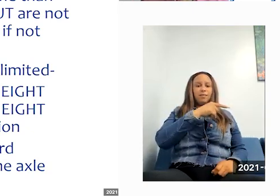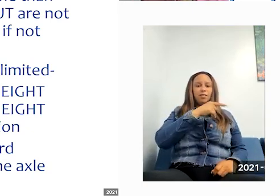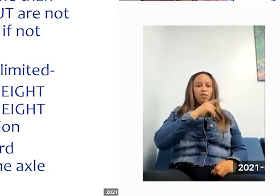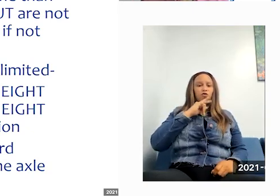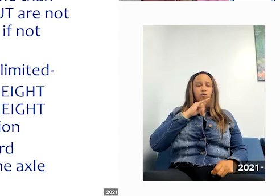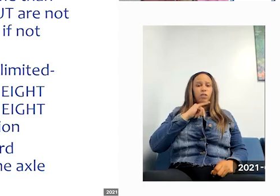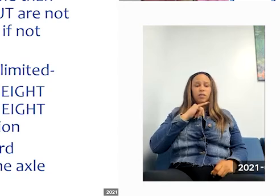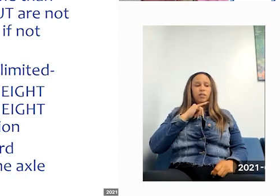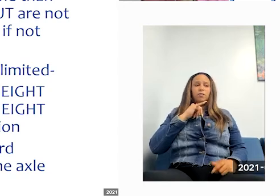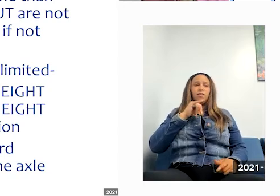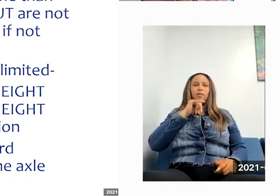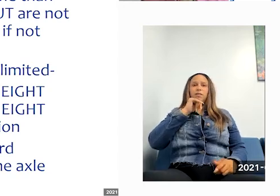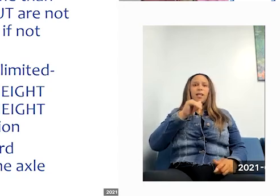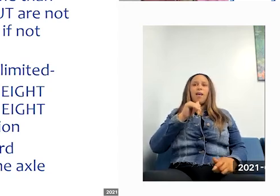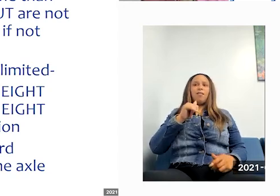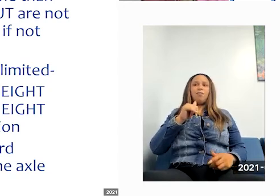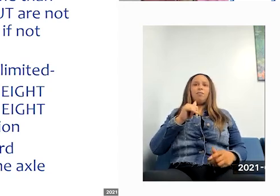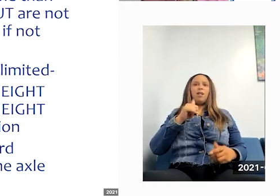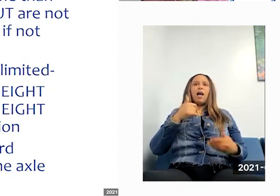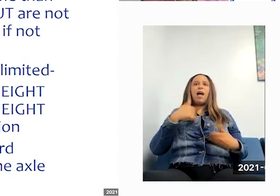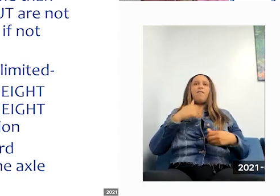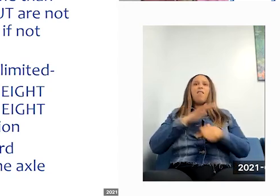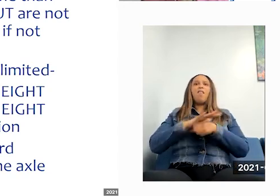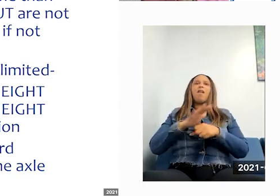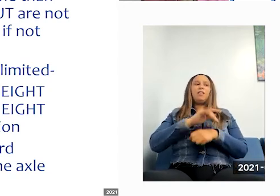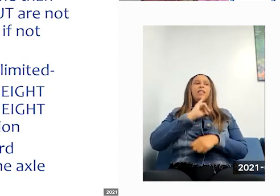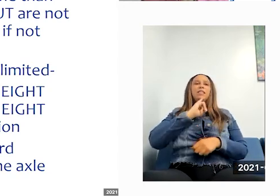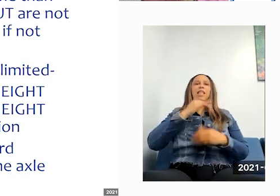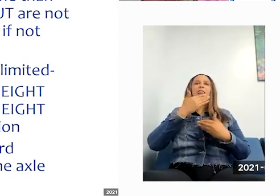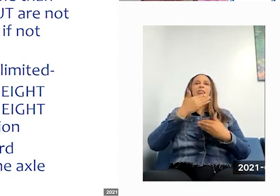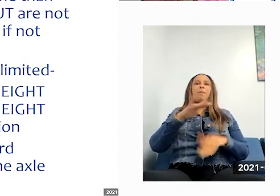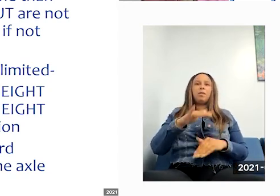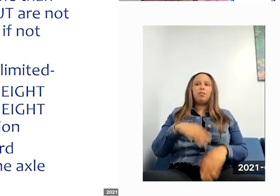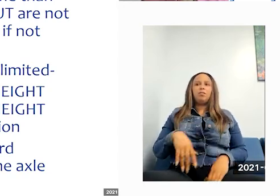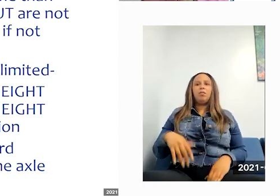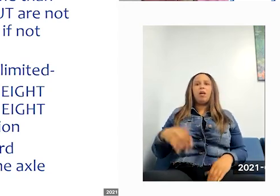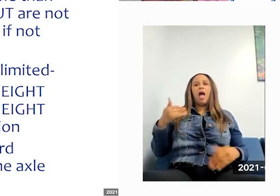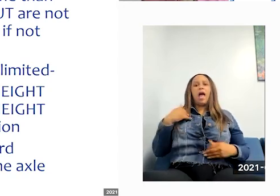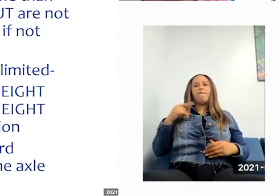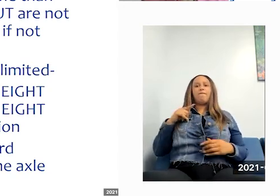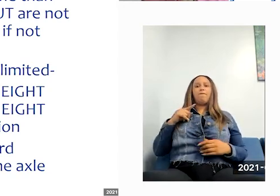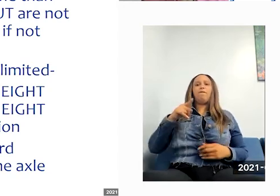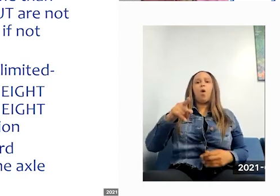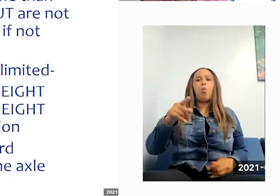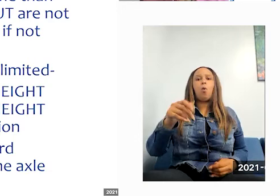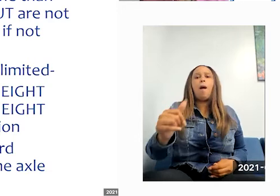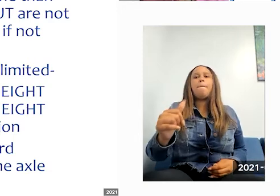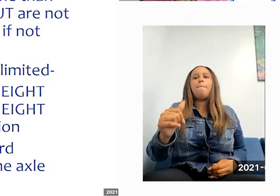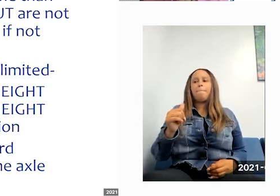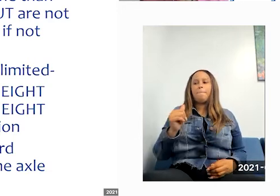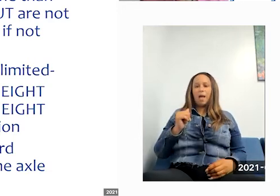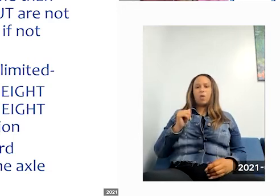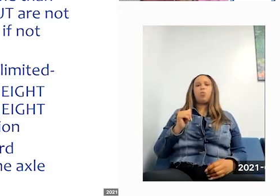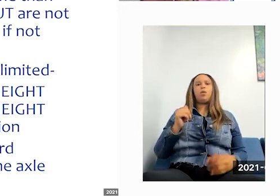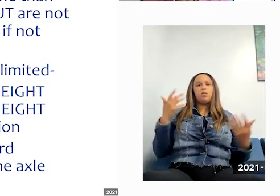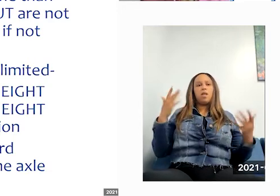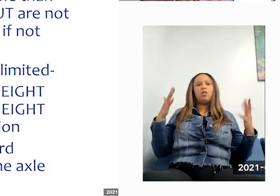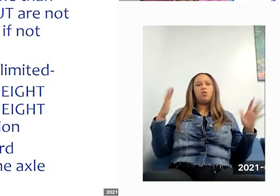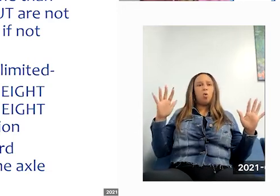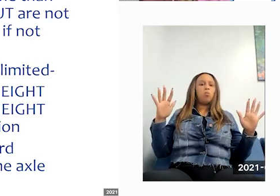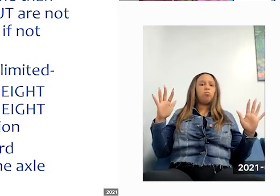flip this around so that I have up and down, and I have forward and backward of the back post. But that's about